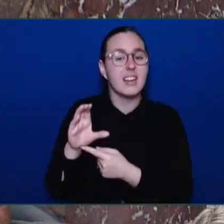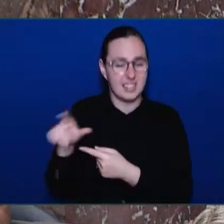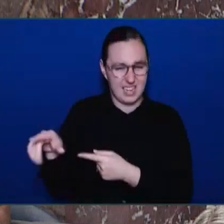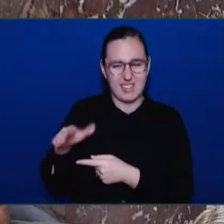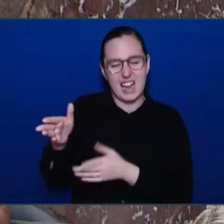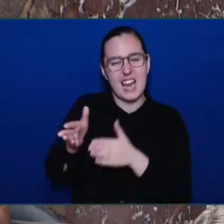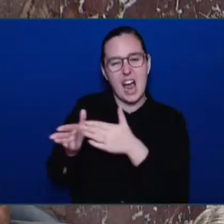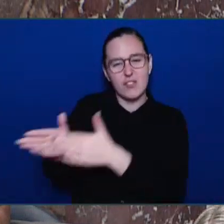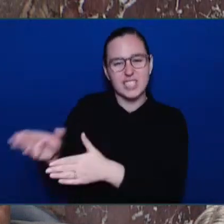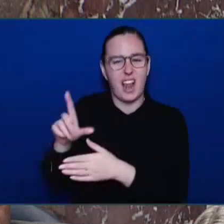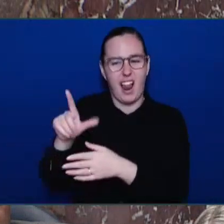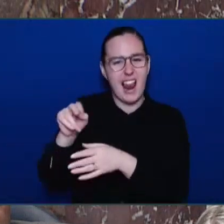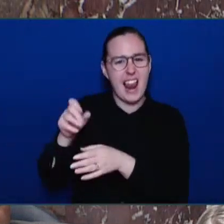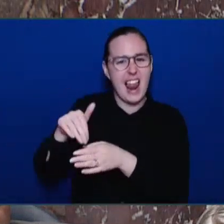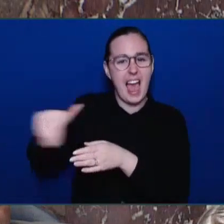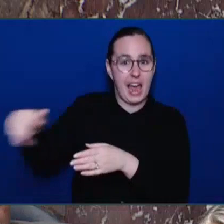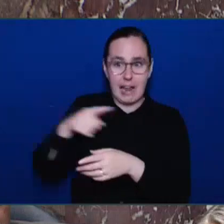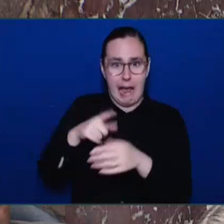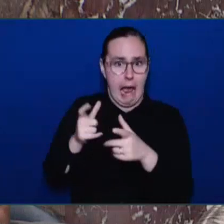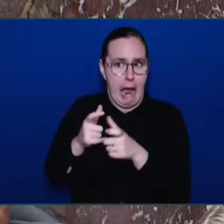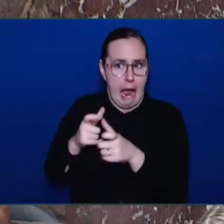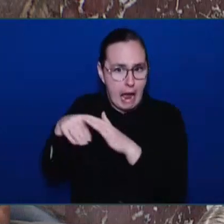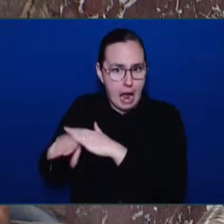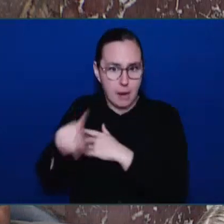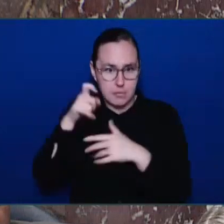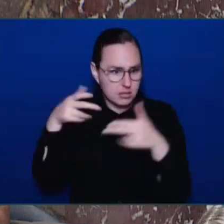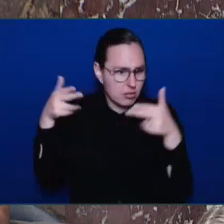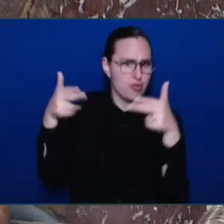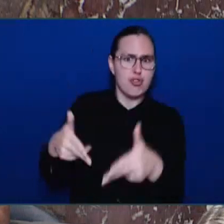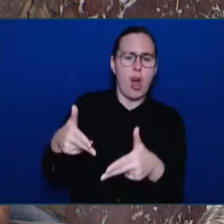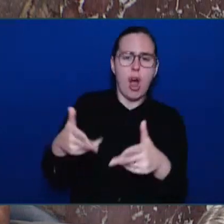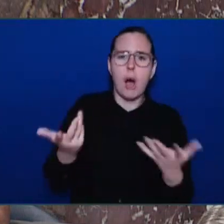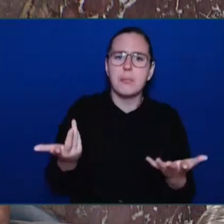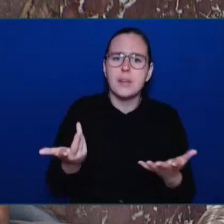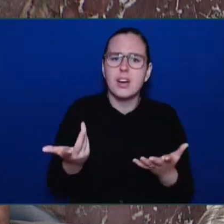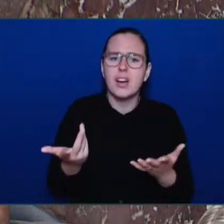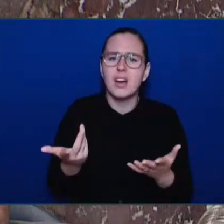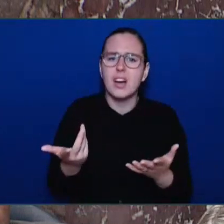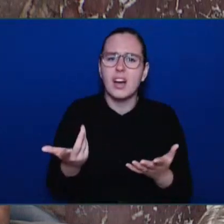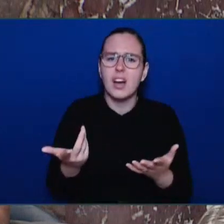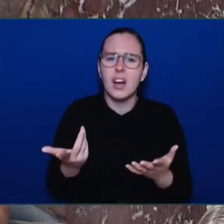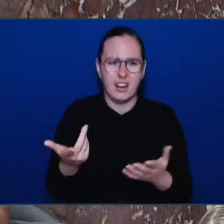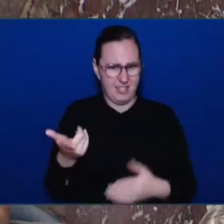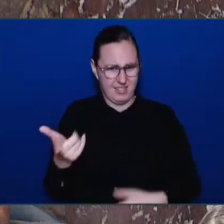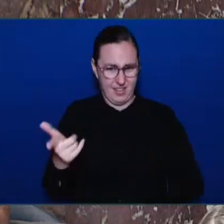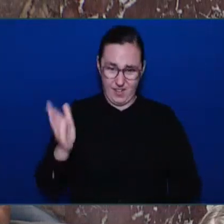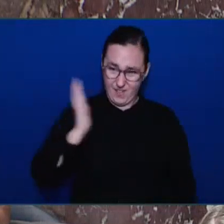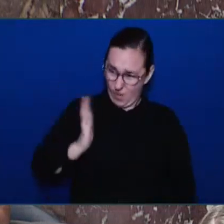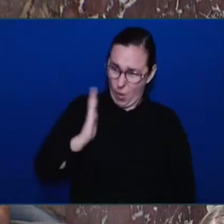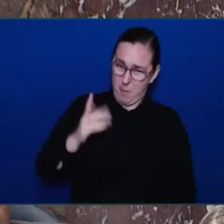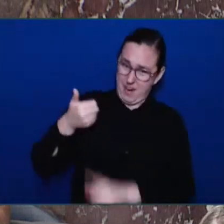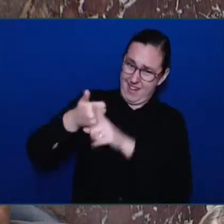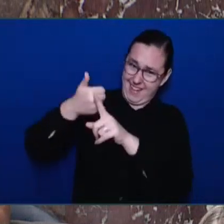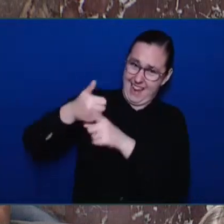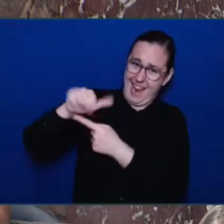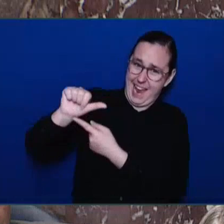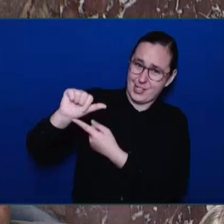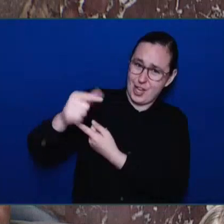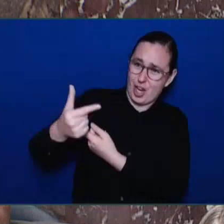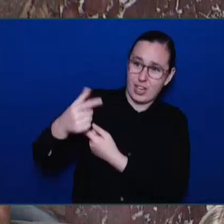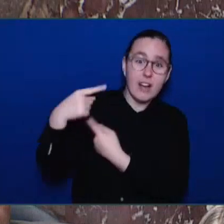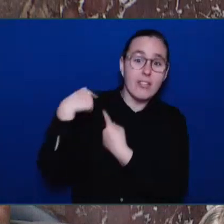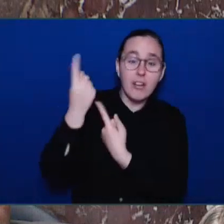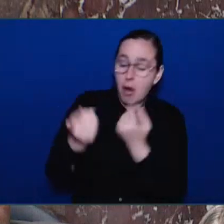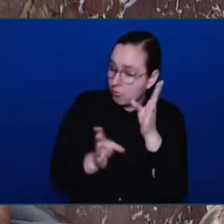the former Attorney General, the Chief Law Operating Officer for the province of British Columbia, look the other way and doing nothing while victims have